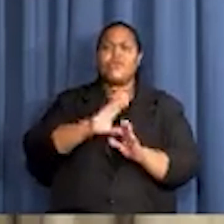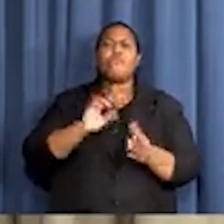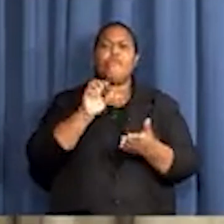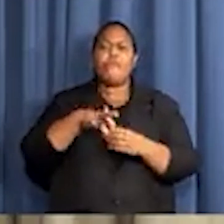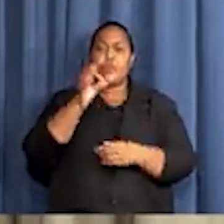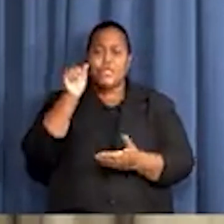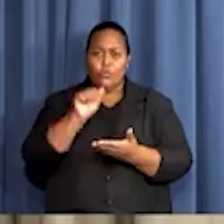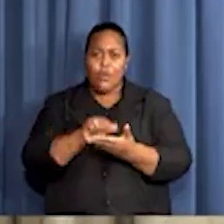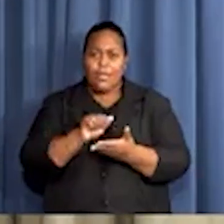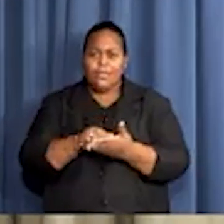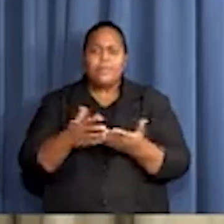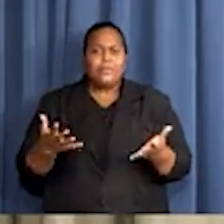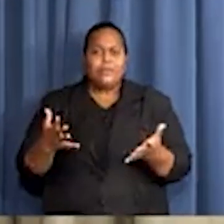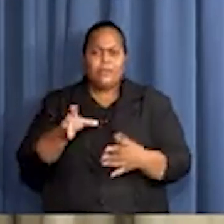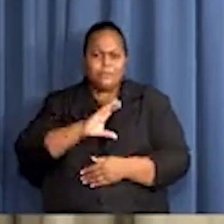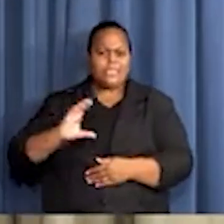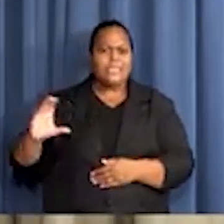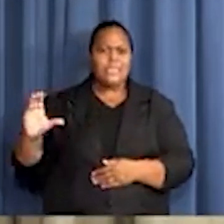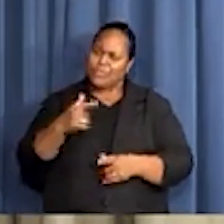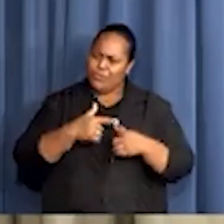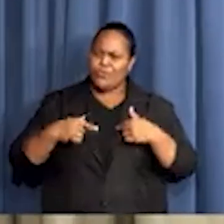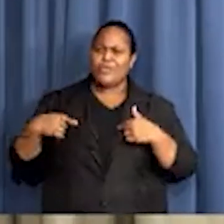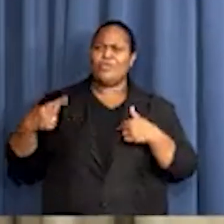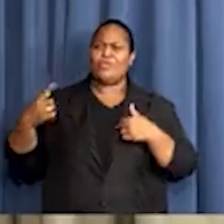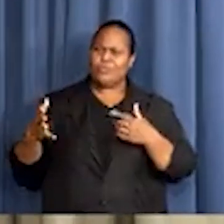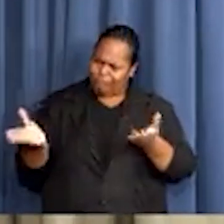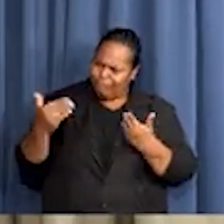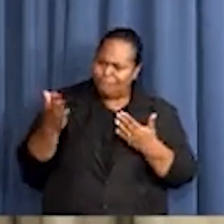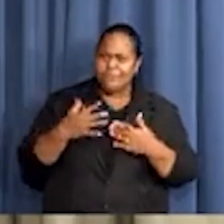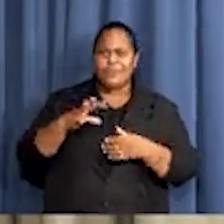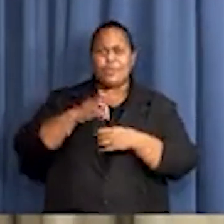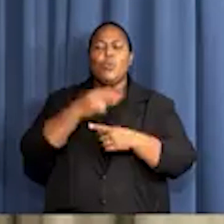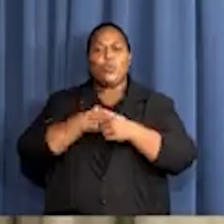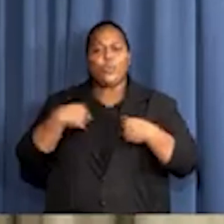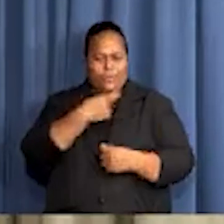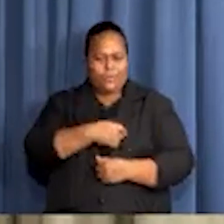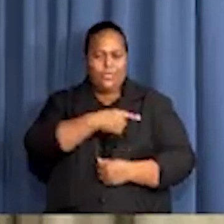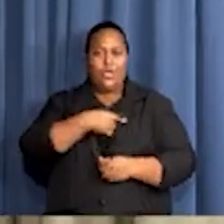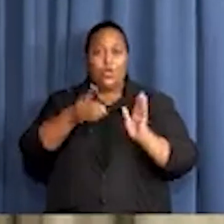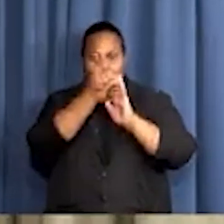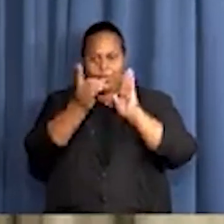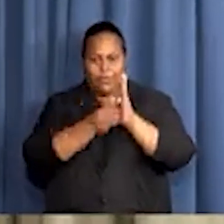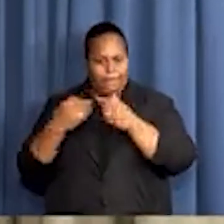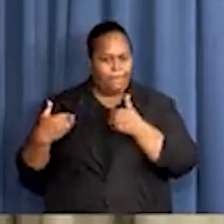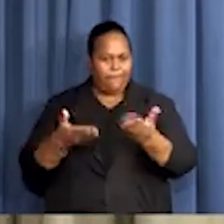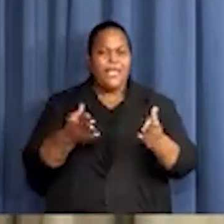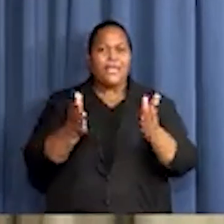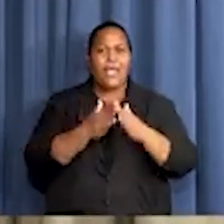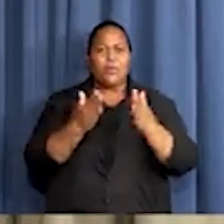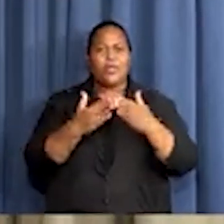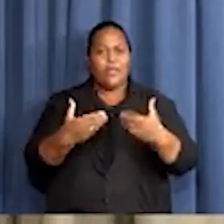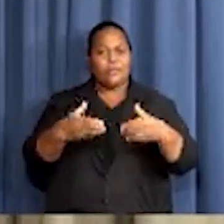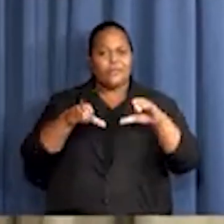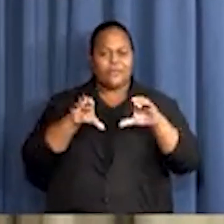was a constant theme. We committed to bringing democracy back to the municipalities. I can report